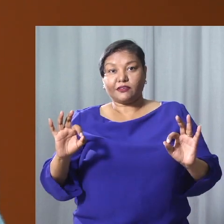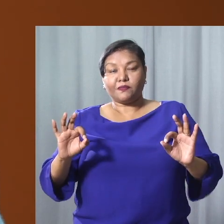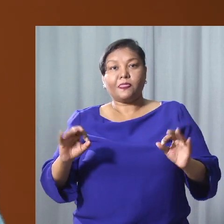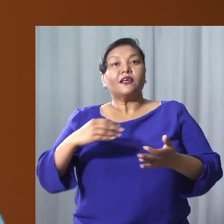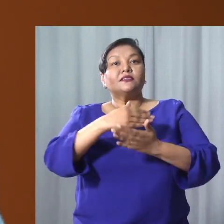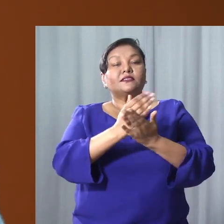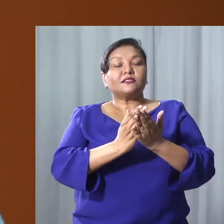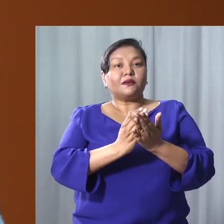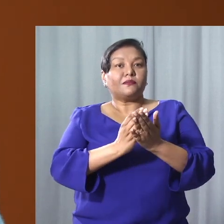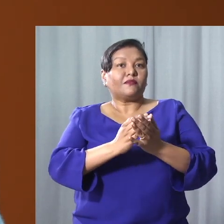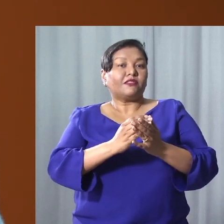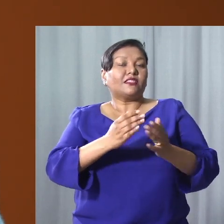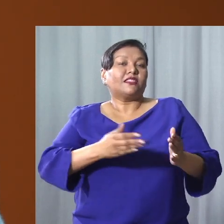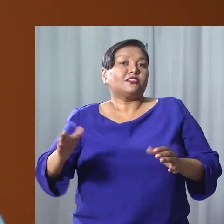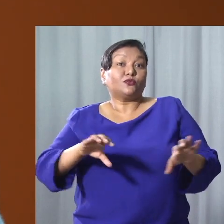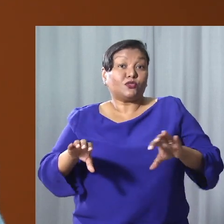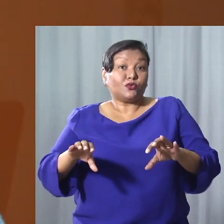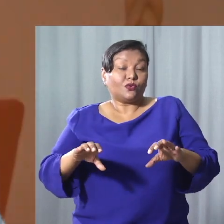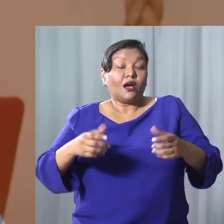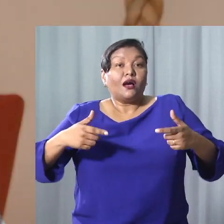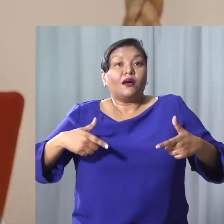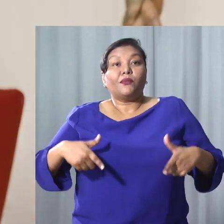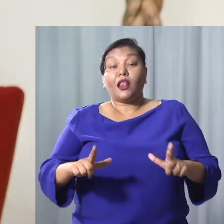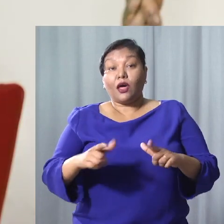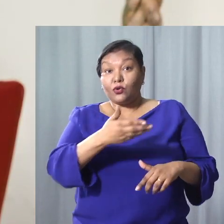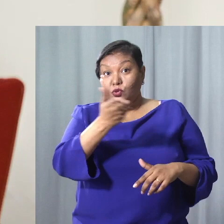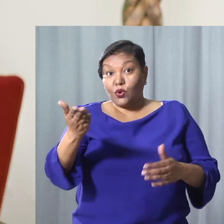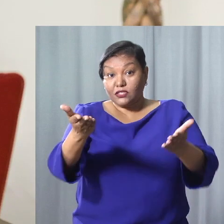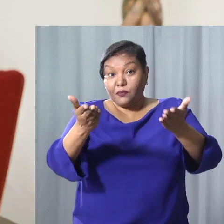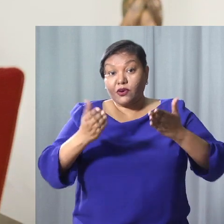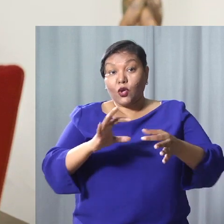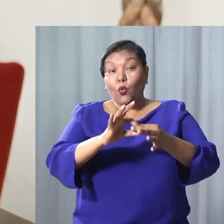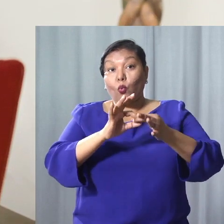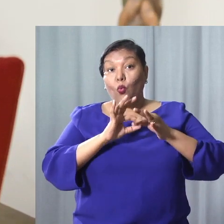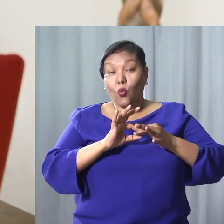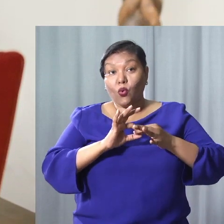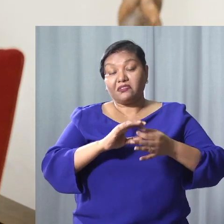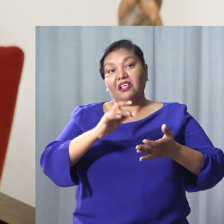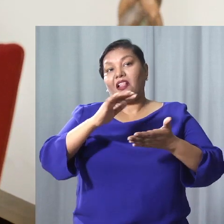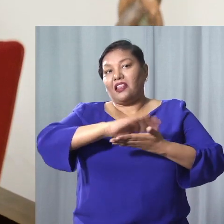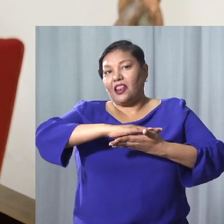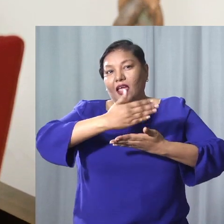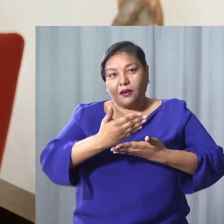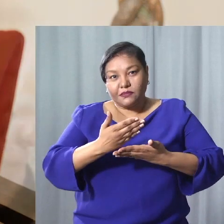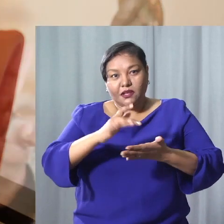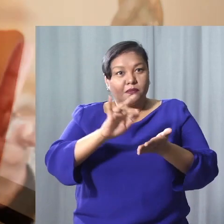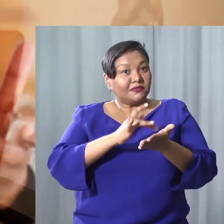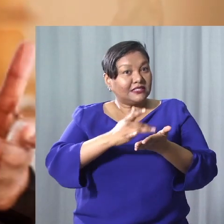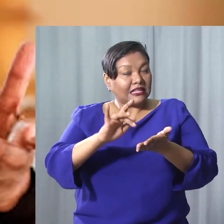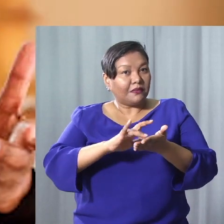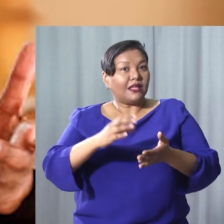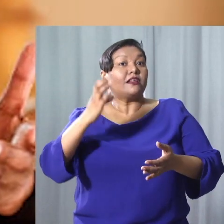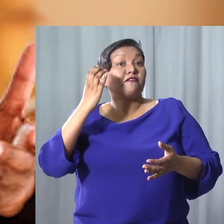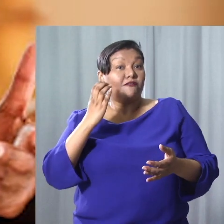Some of the digital initiatives include the Bring Your Device and Come program, where you can learn how to use